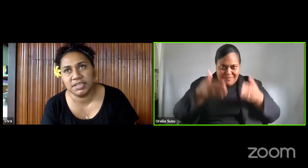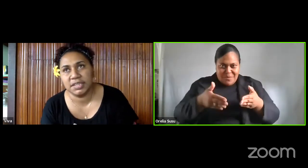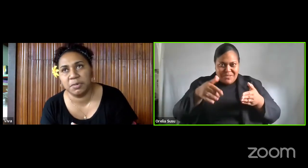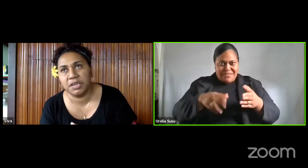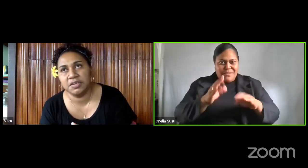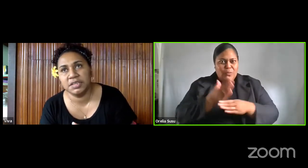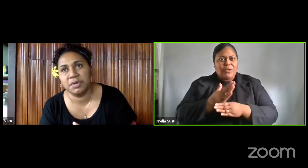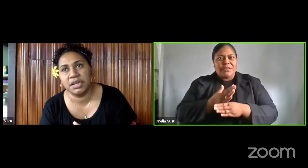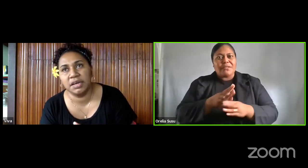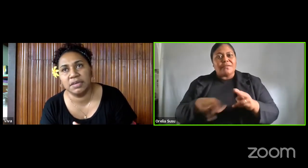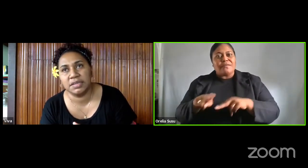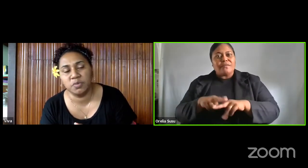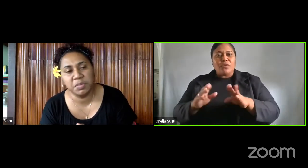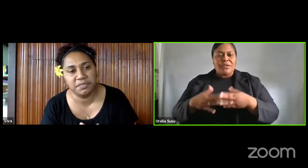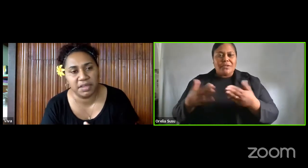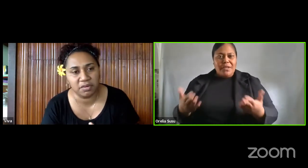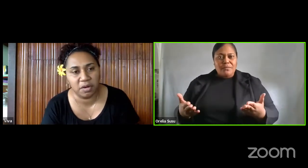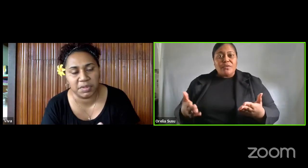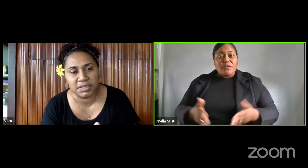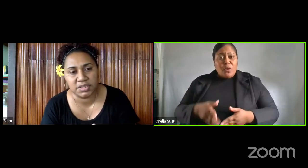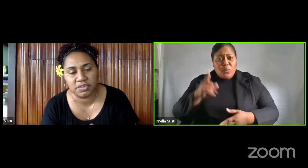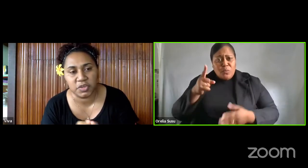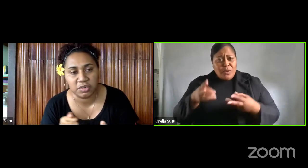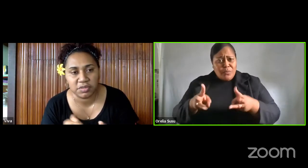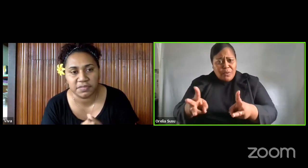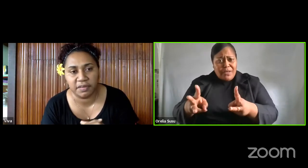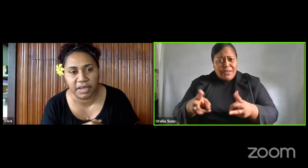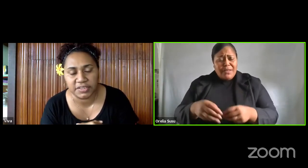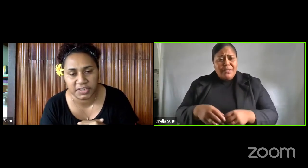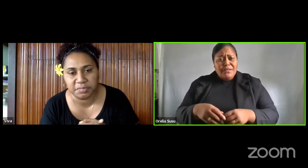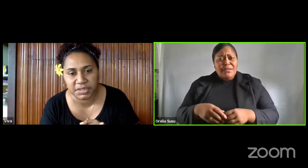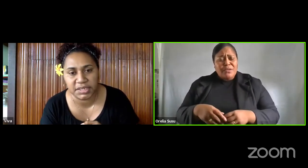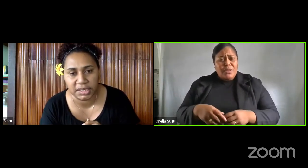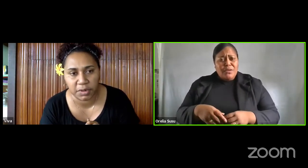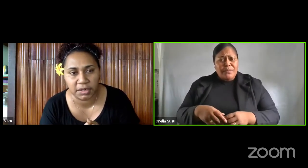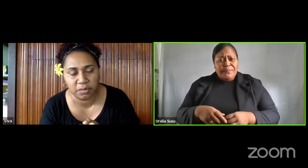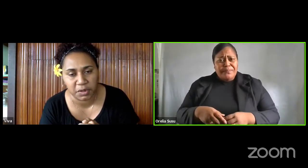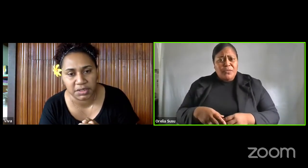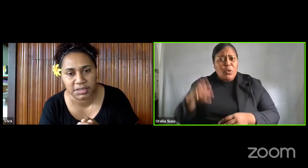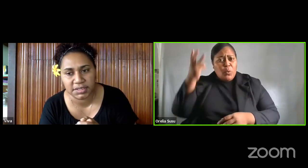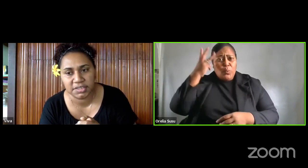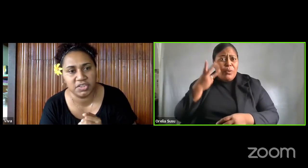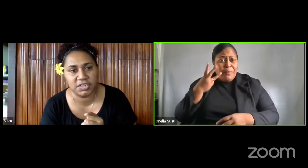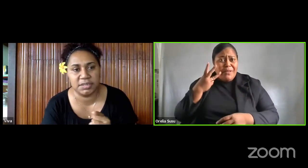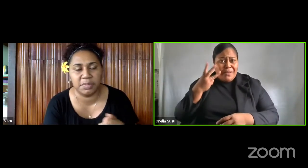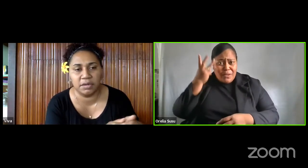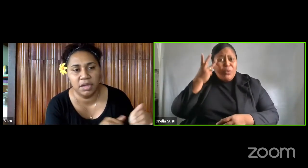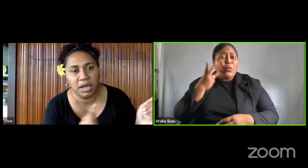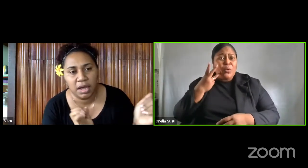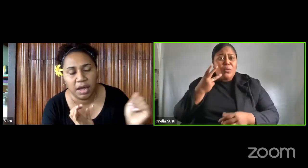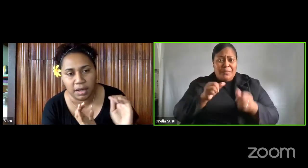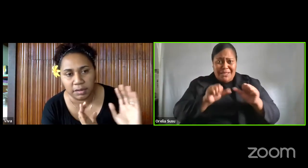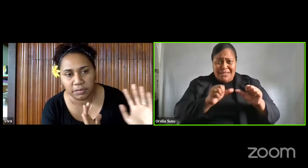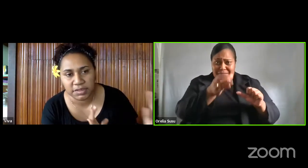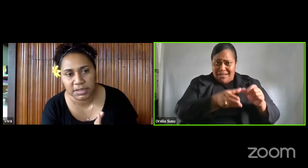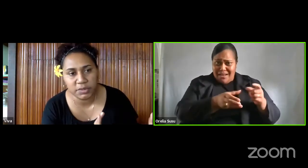strategies that we're using right now is, Women Defend the Common is also inclusive of LGBTQI communities. It's not just about